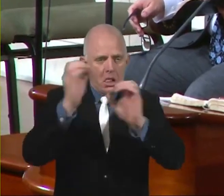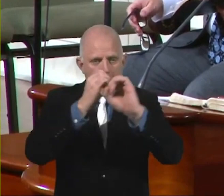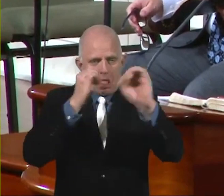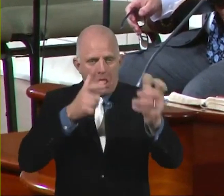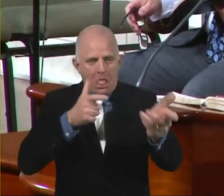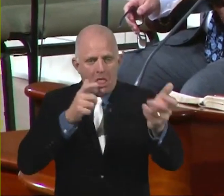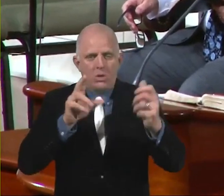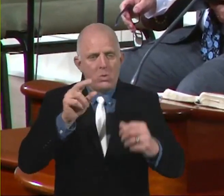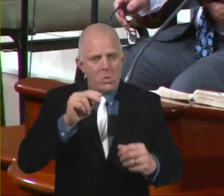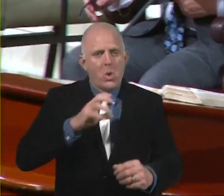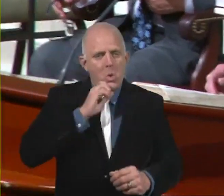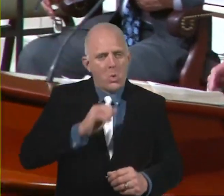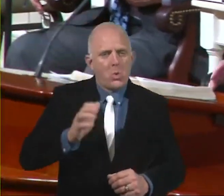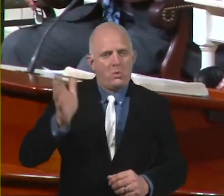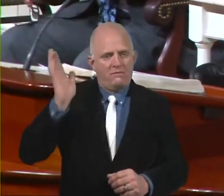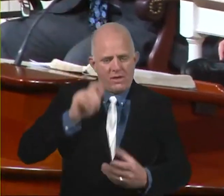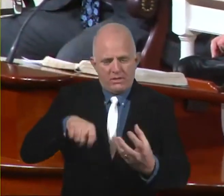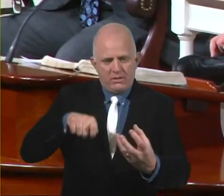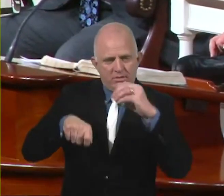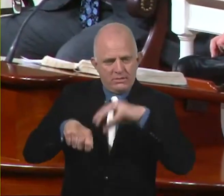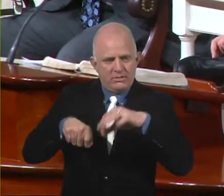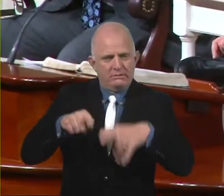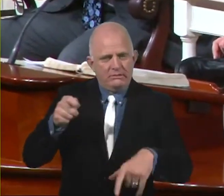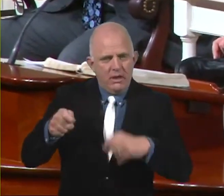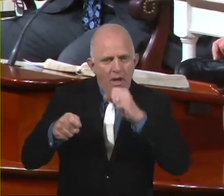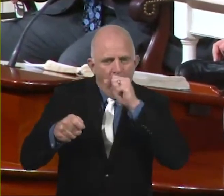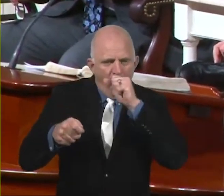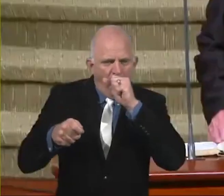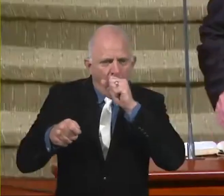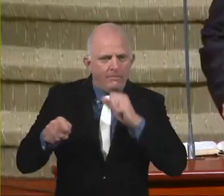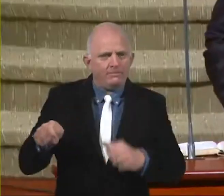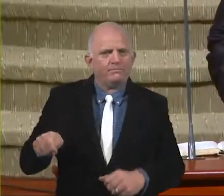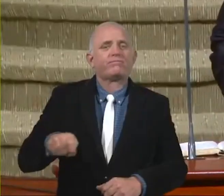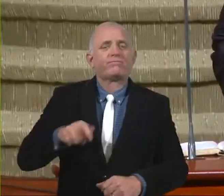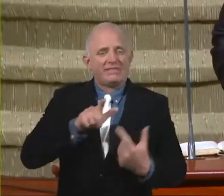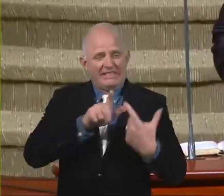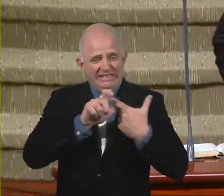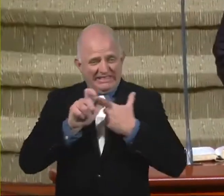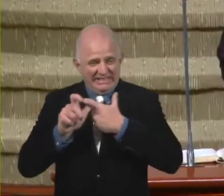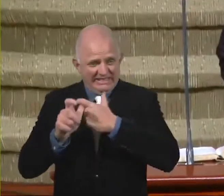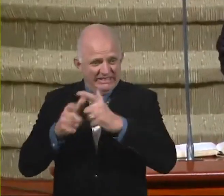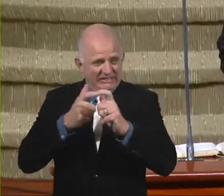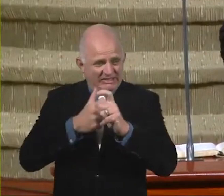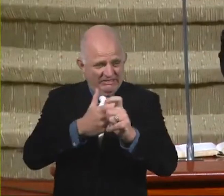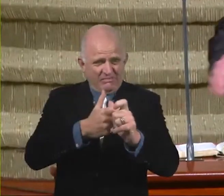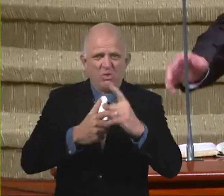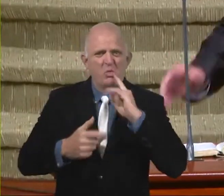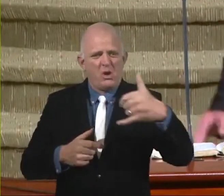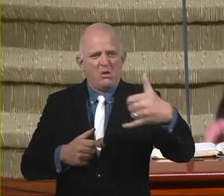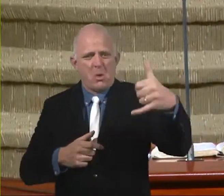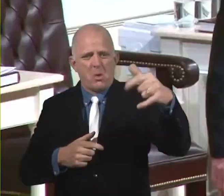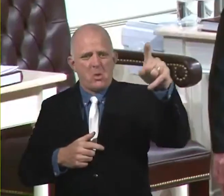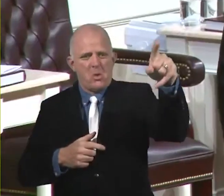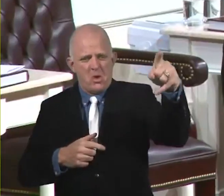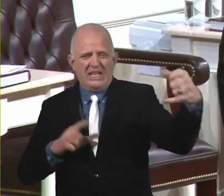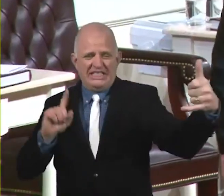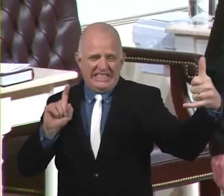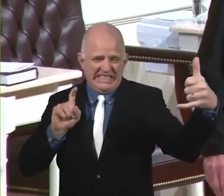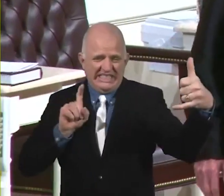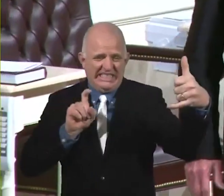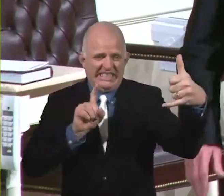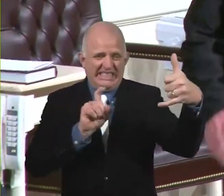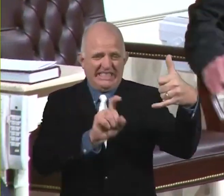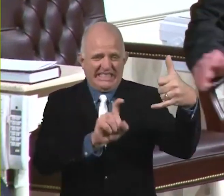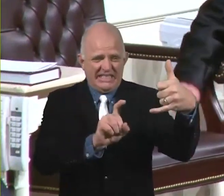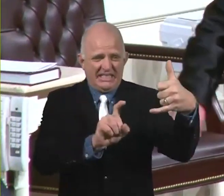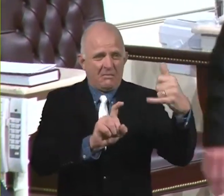and he put a stone in it and he got out there and he ran toward Goliath. He ran toward him, the Bible says.